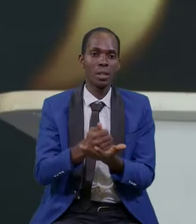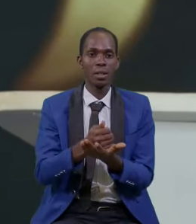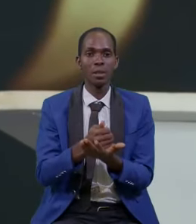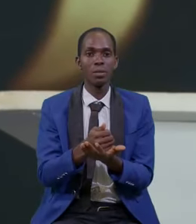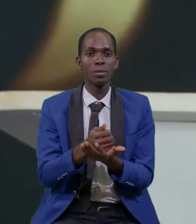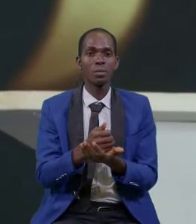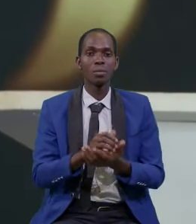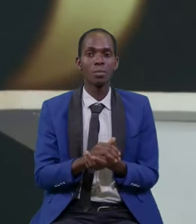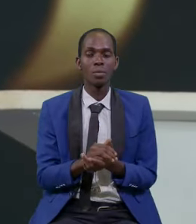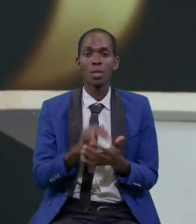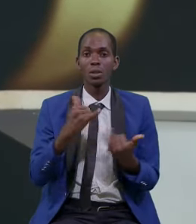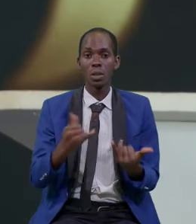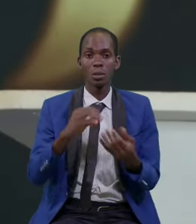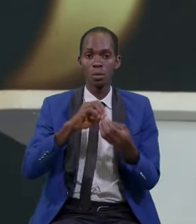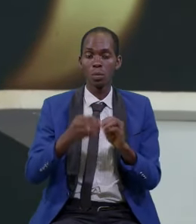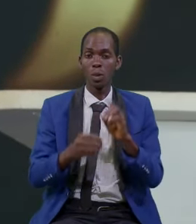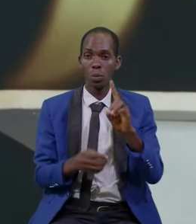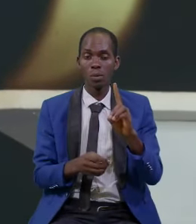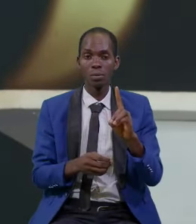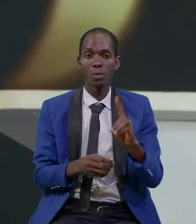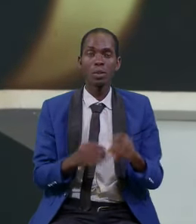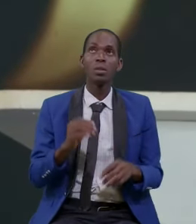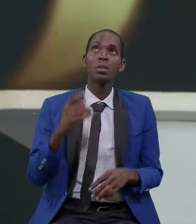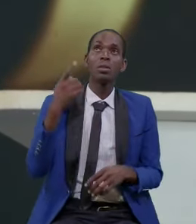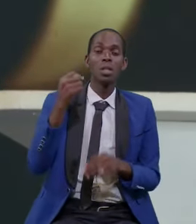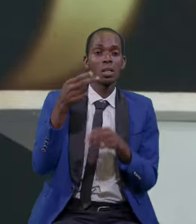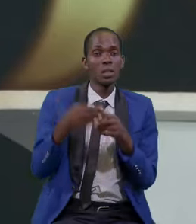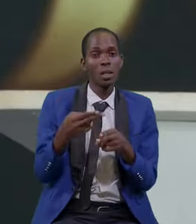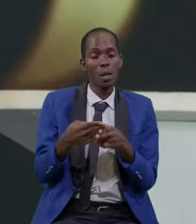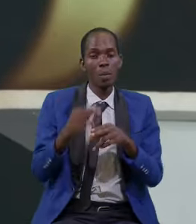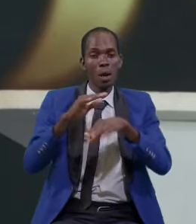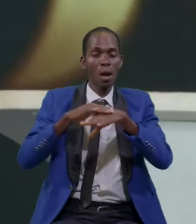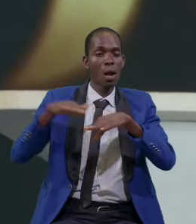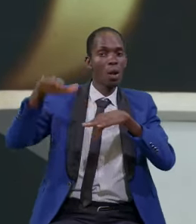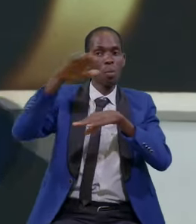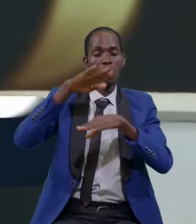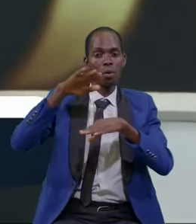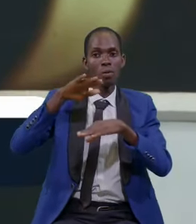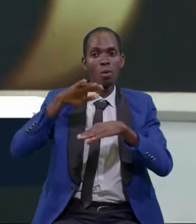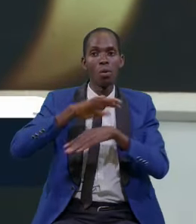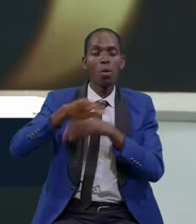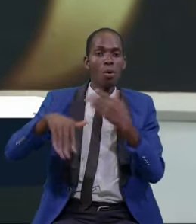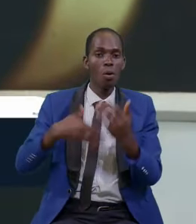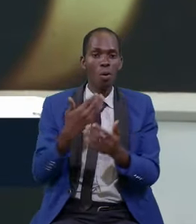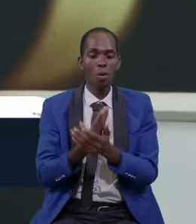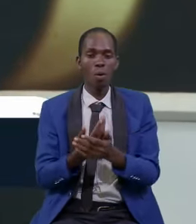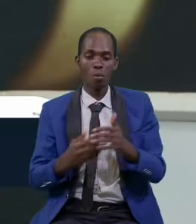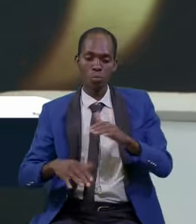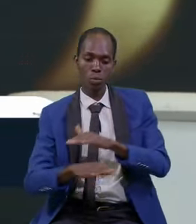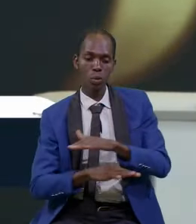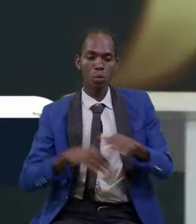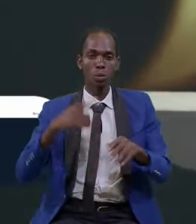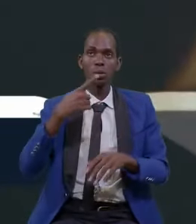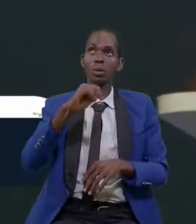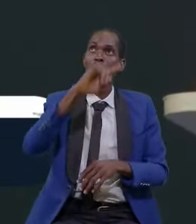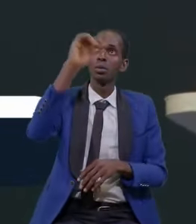Number one is the name above all below the sun. The name